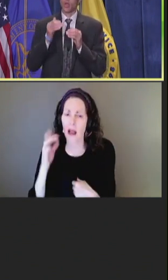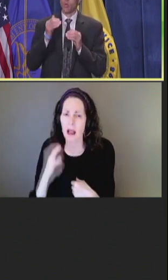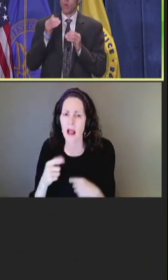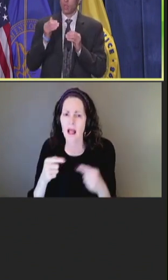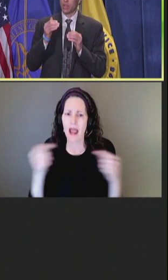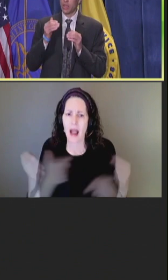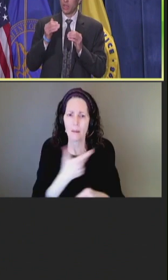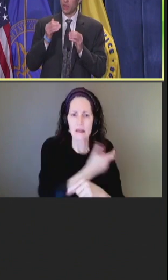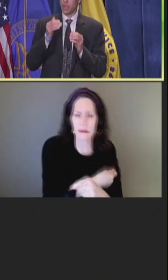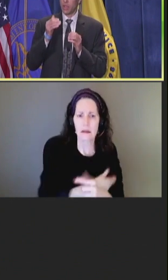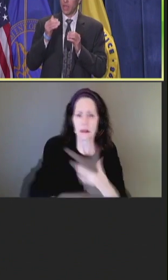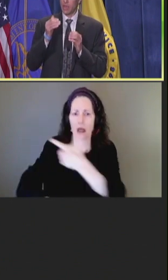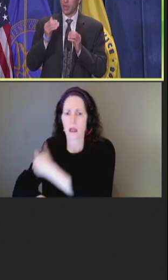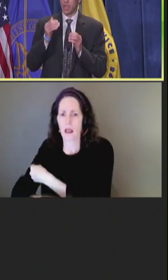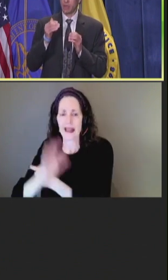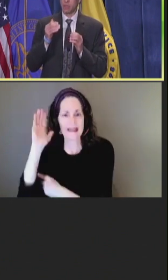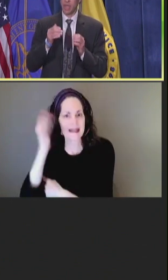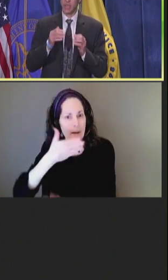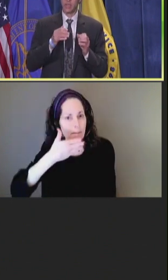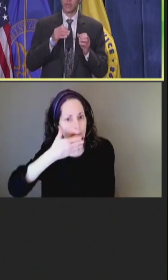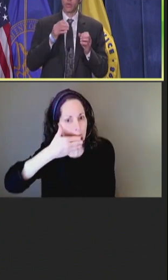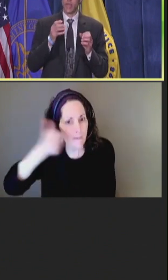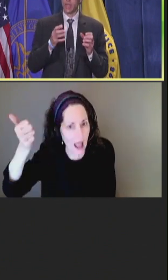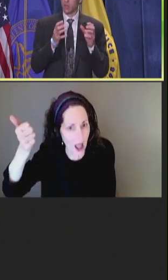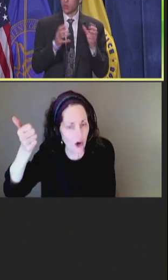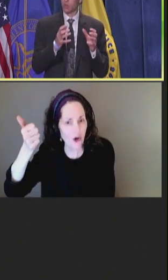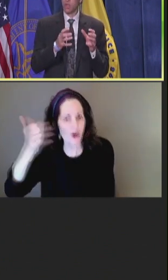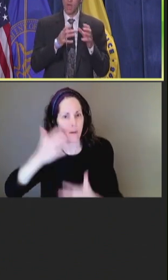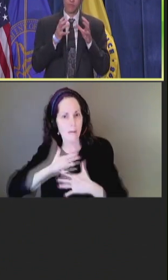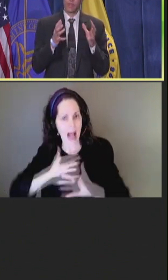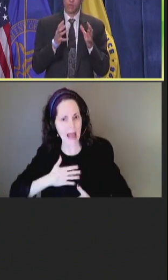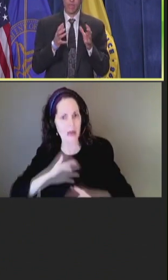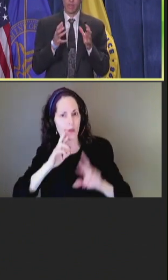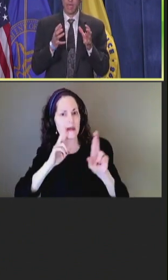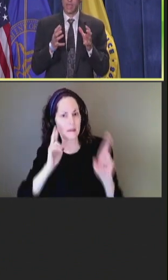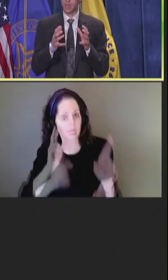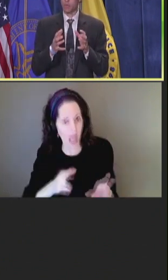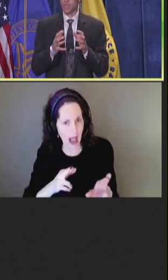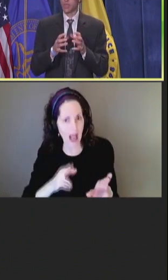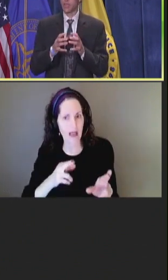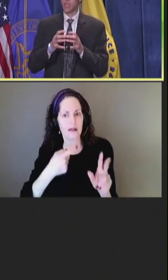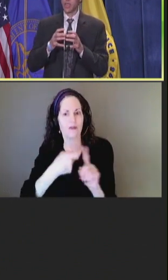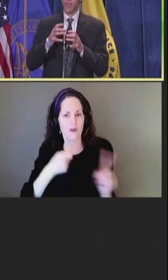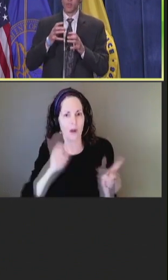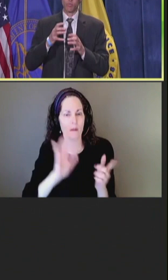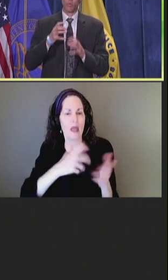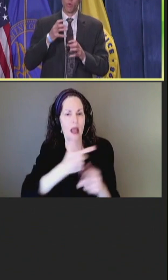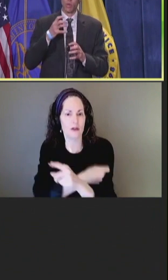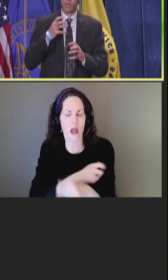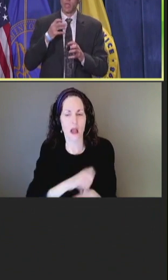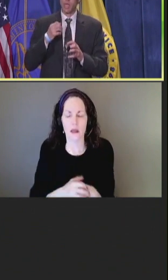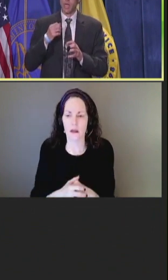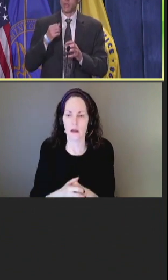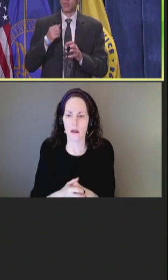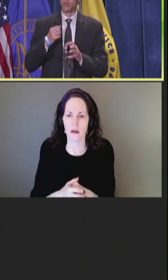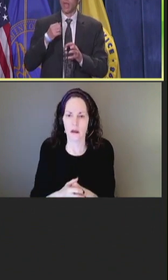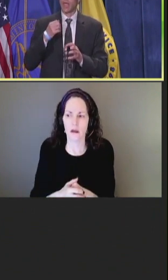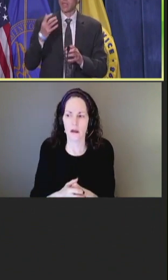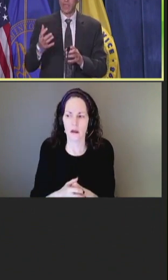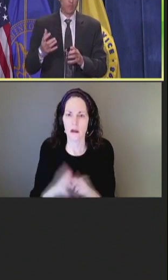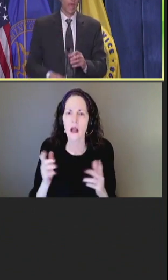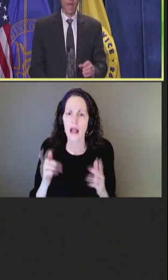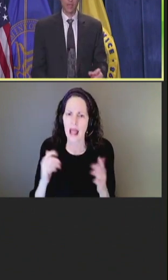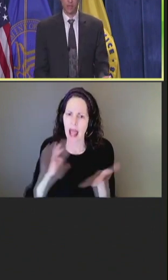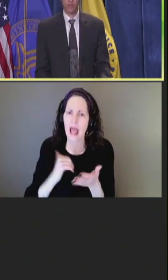better quality of the antibody response. The total antibodies that are present, there's more